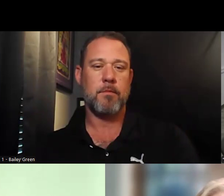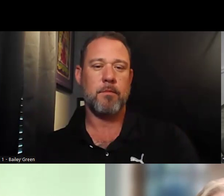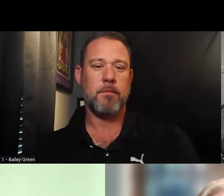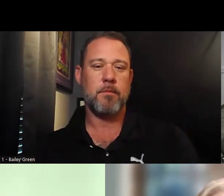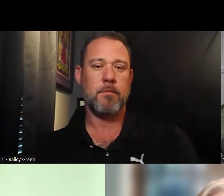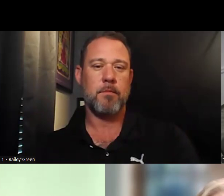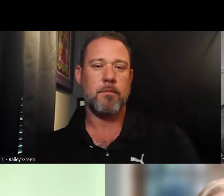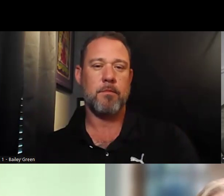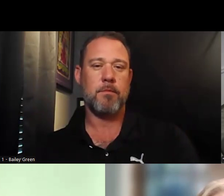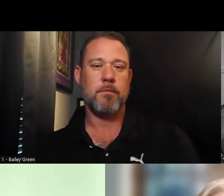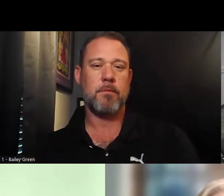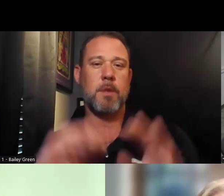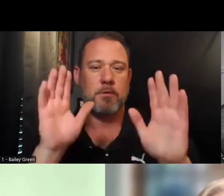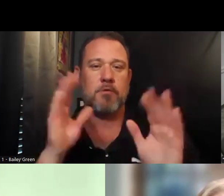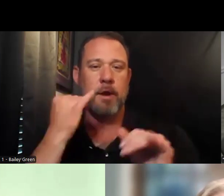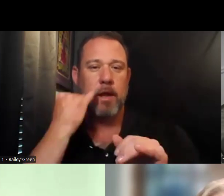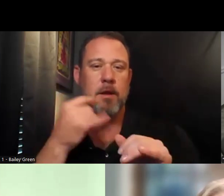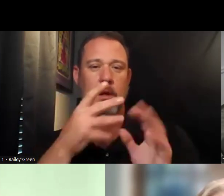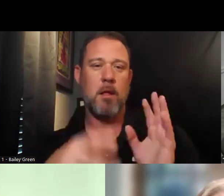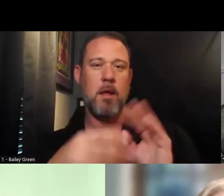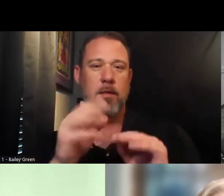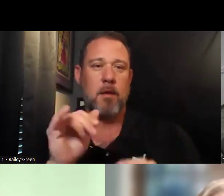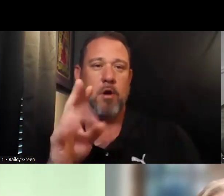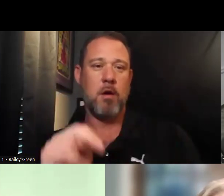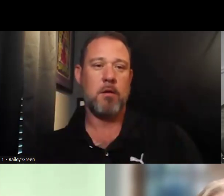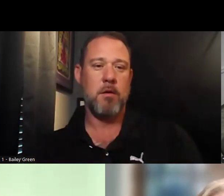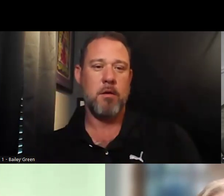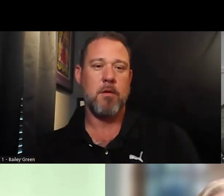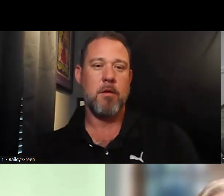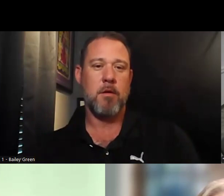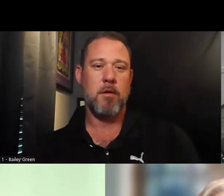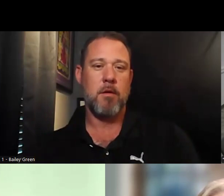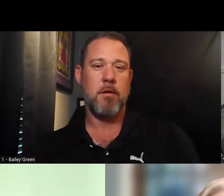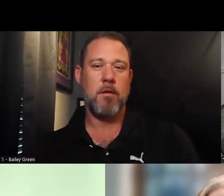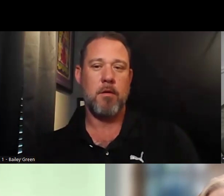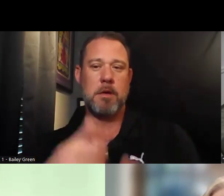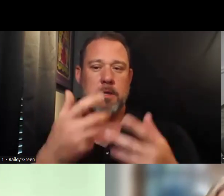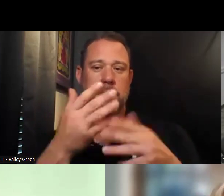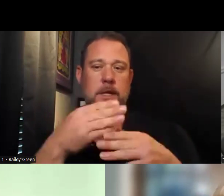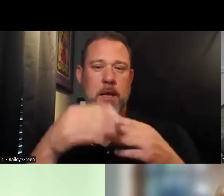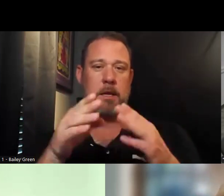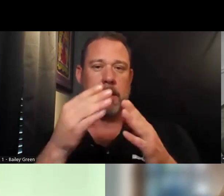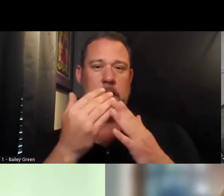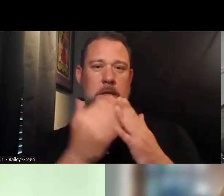That's a great idea. We'll definitely add that, Brian. Let's add it to the list. Thank you.